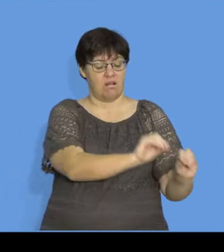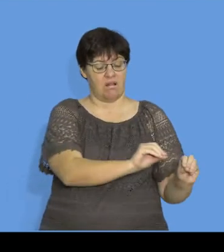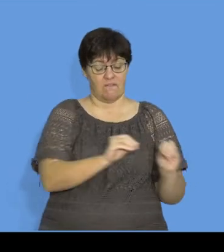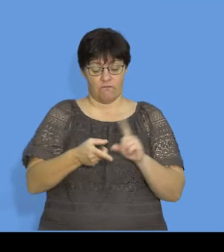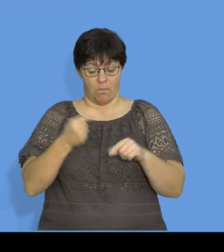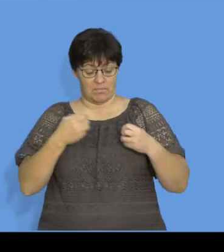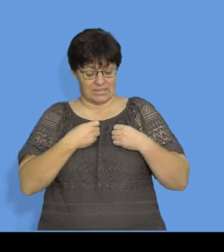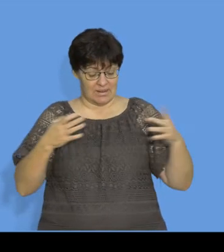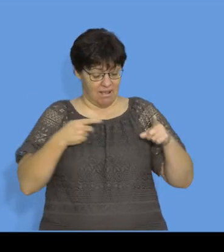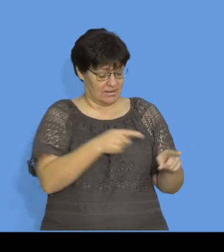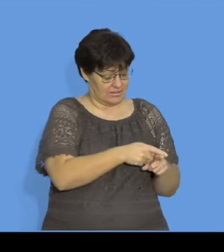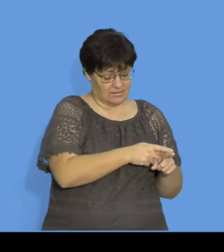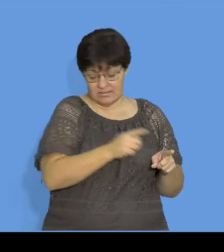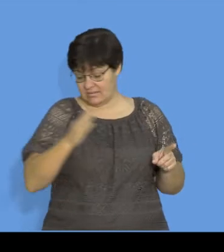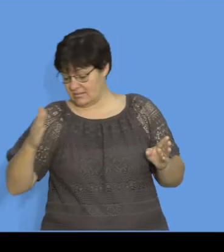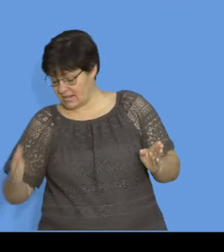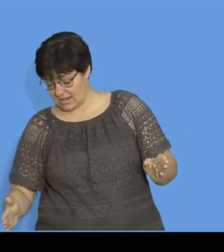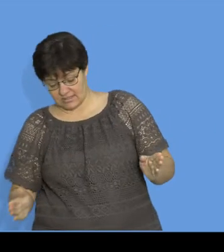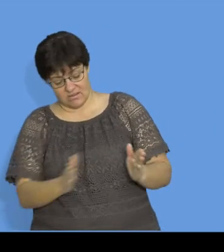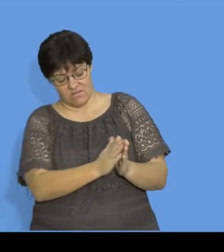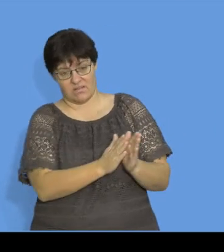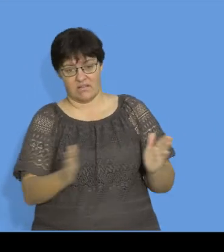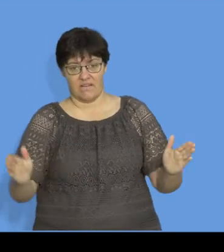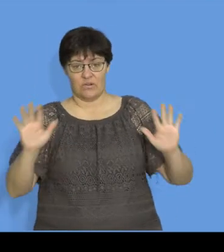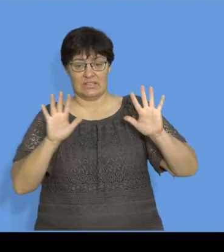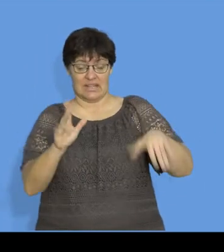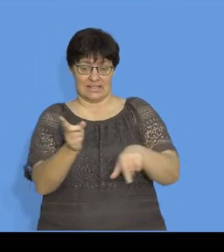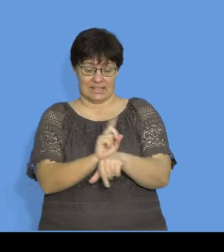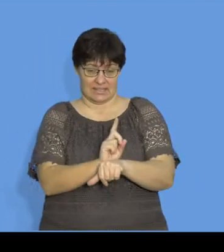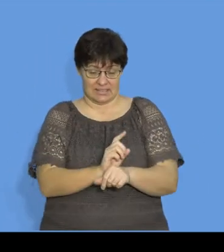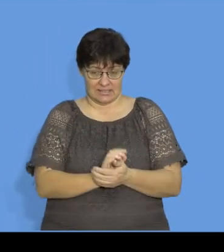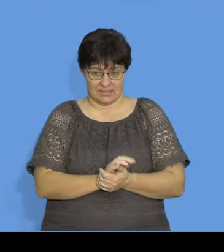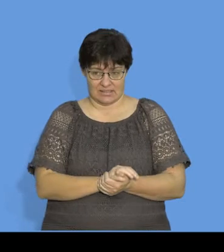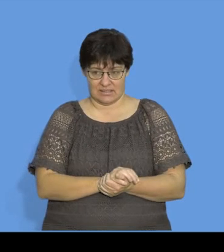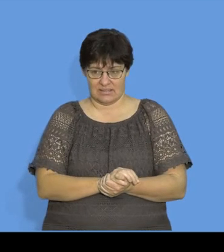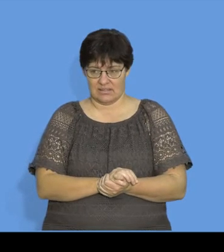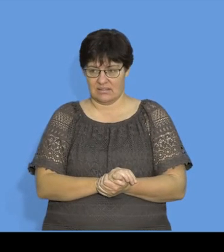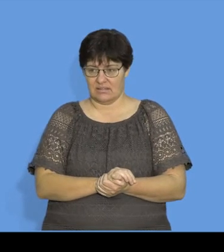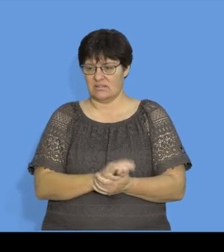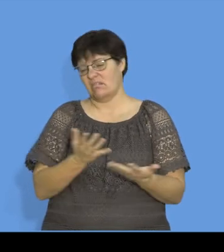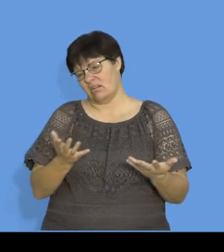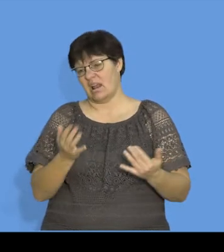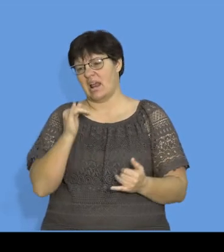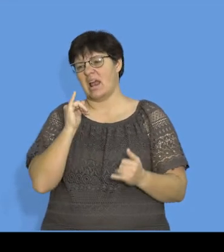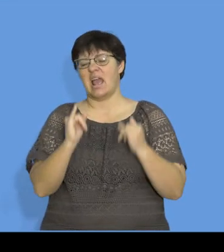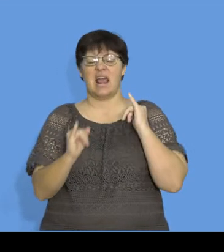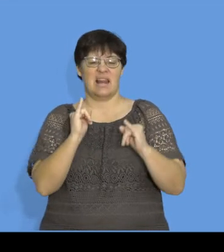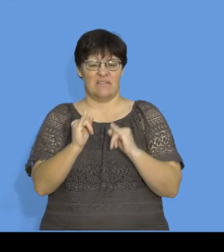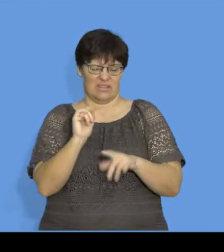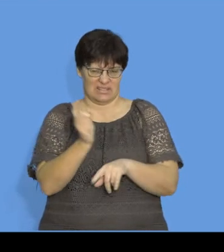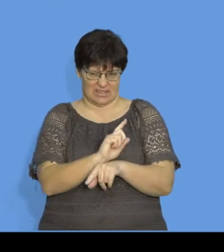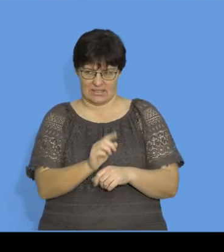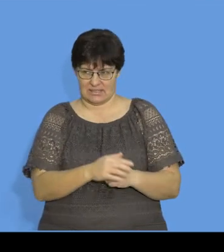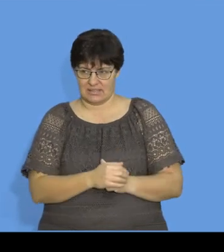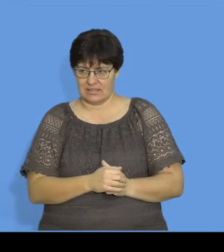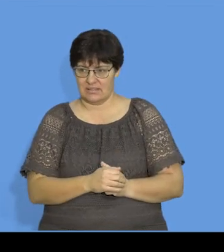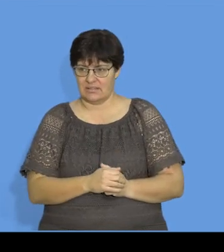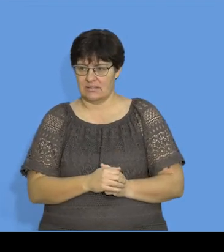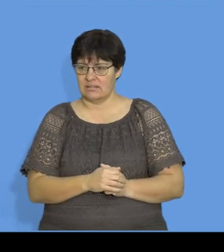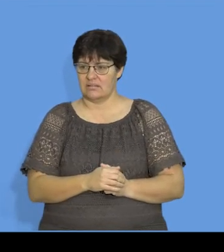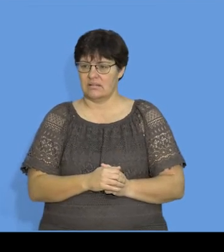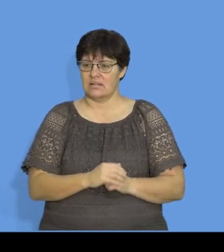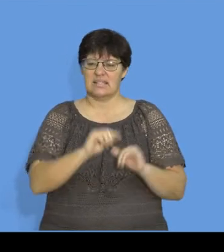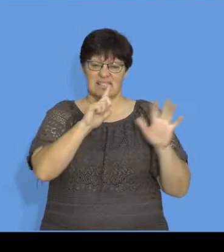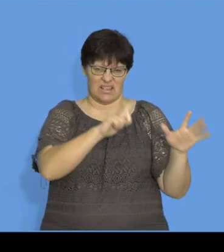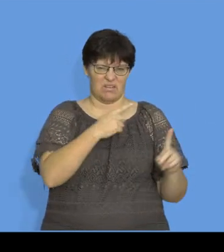displacement of the car for the whole 10 seconds. It's actually 11 seconds, so let's change that to 11, because